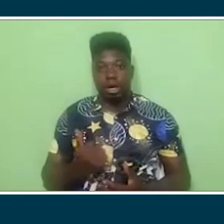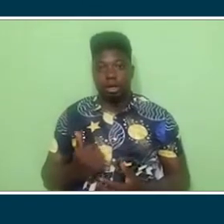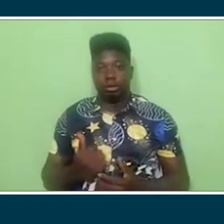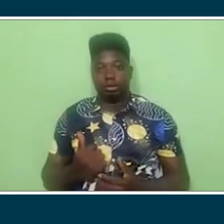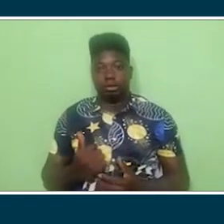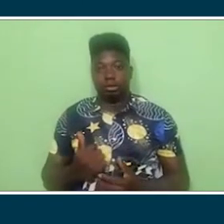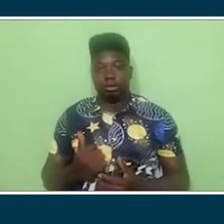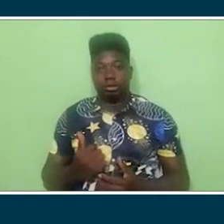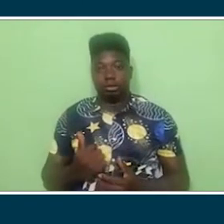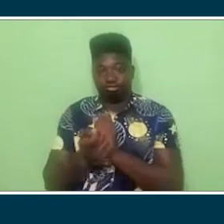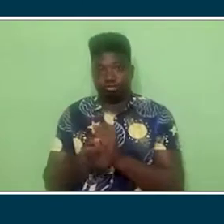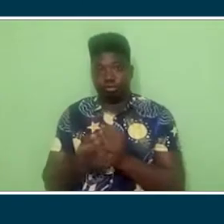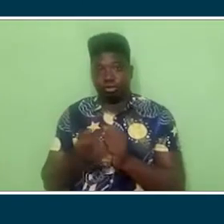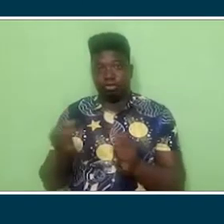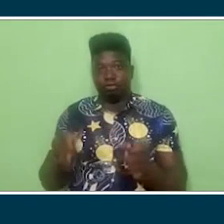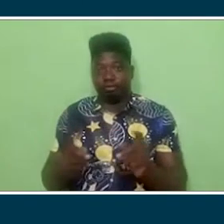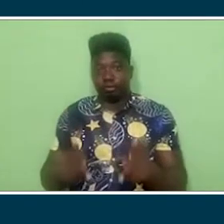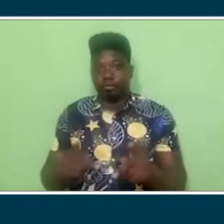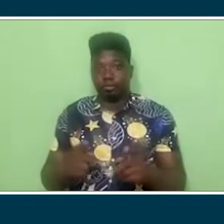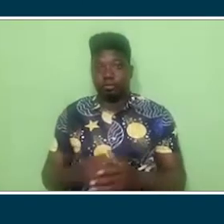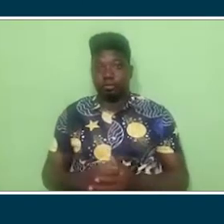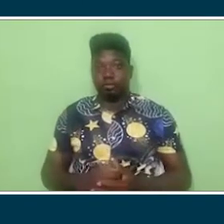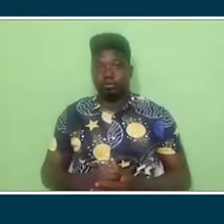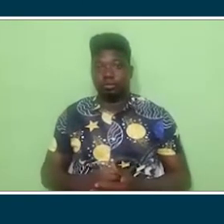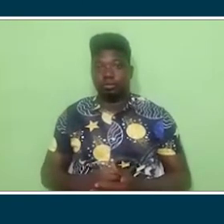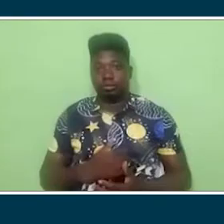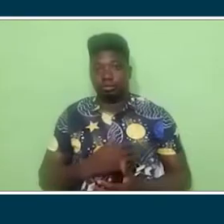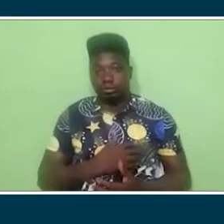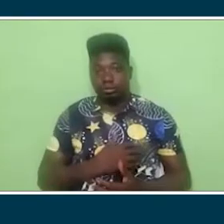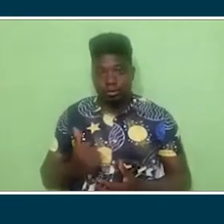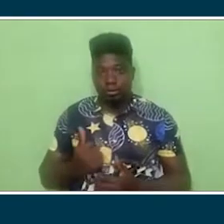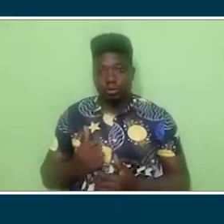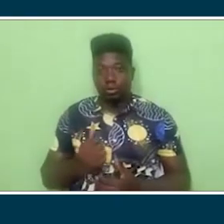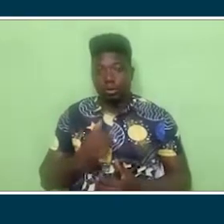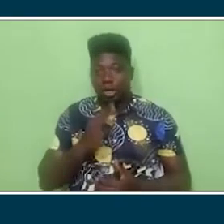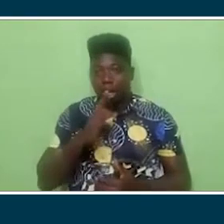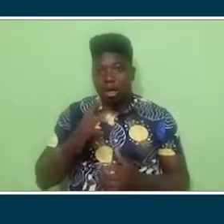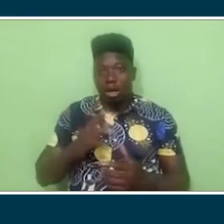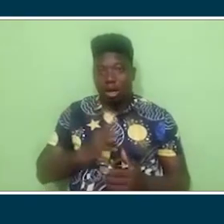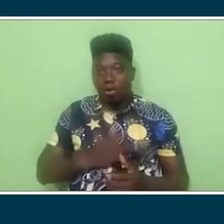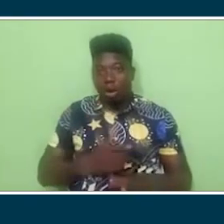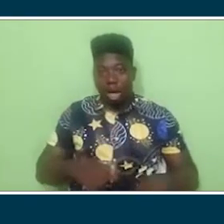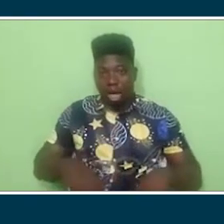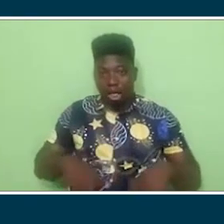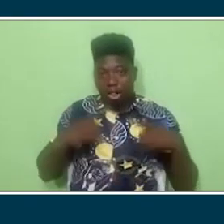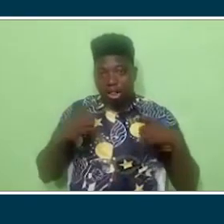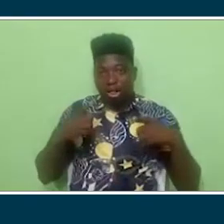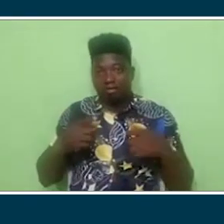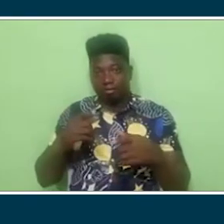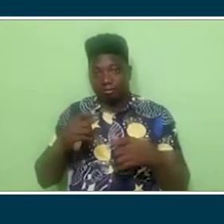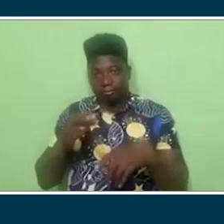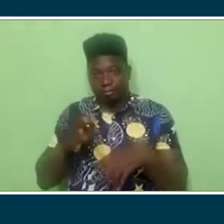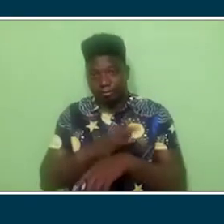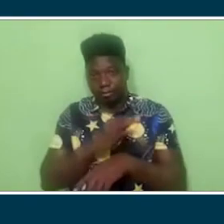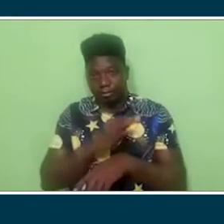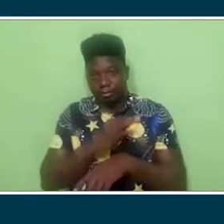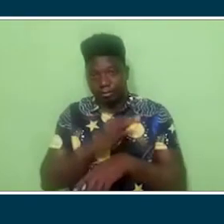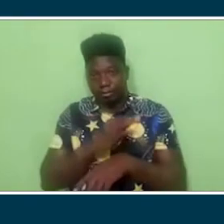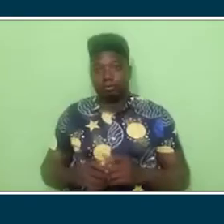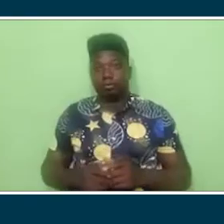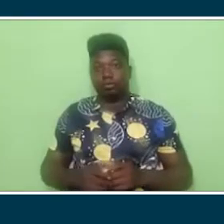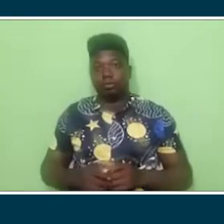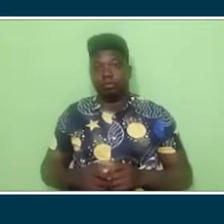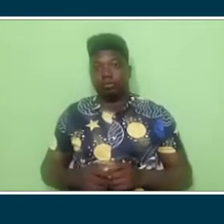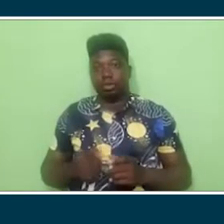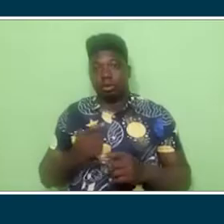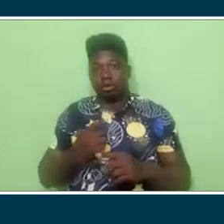and marginalization are, and how much they affect our lives, and how much they are not a function of our personal intention, but a function of the